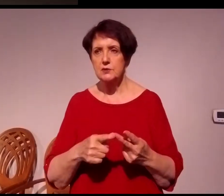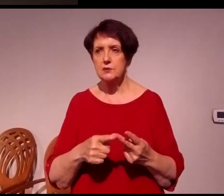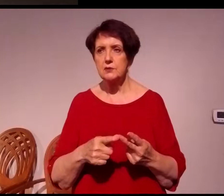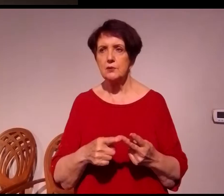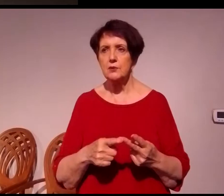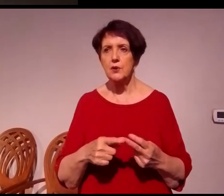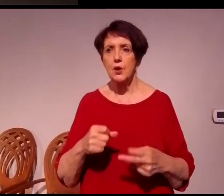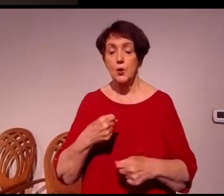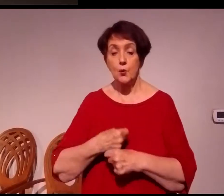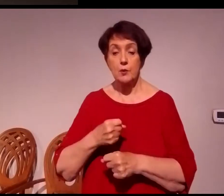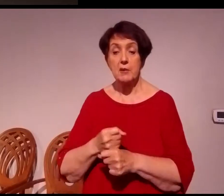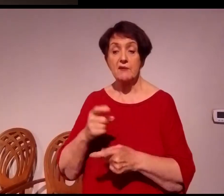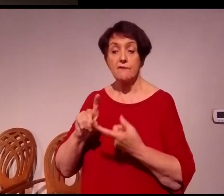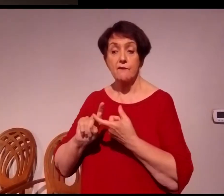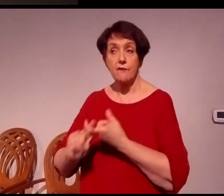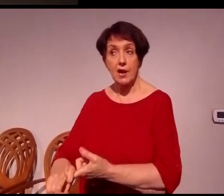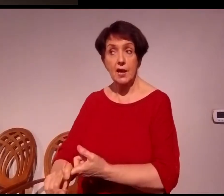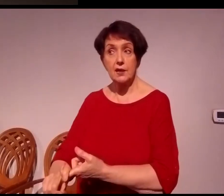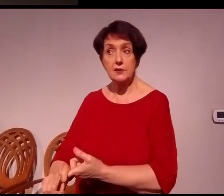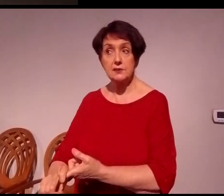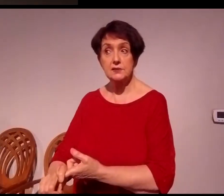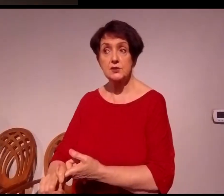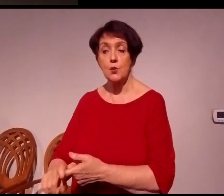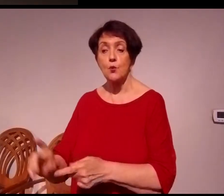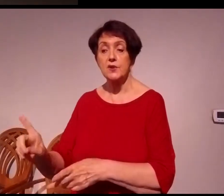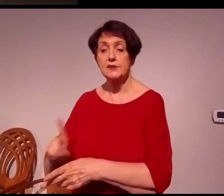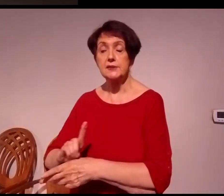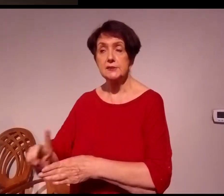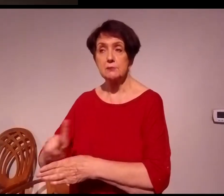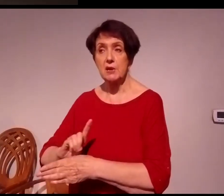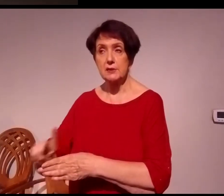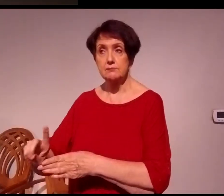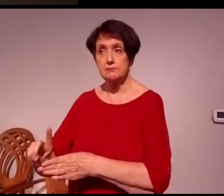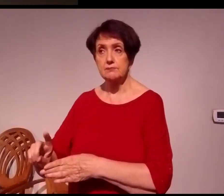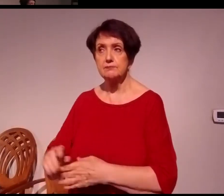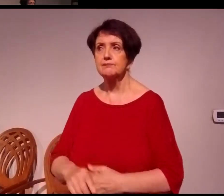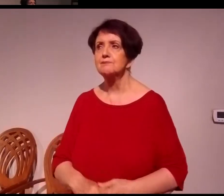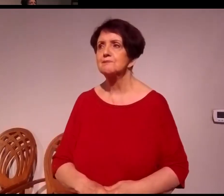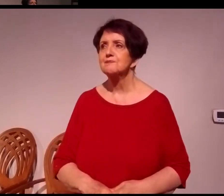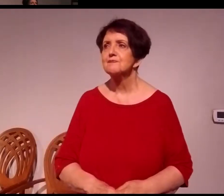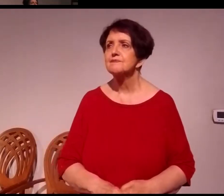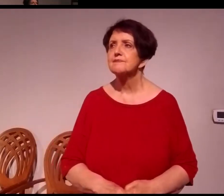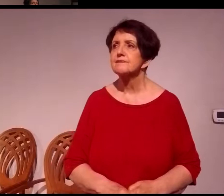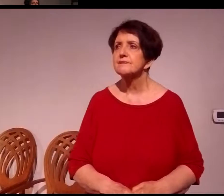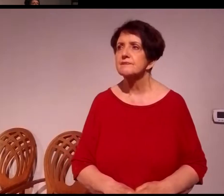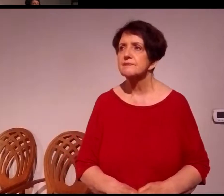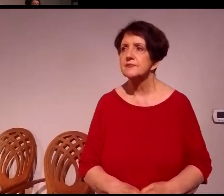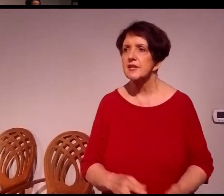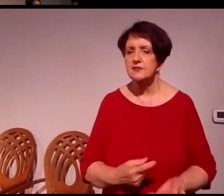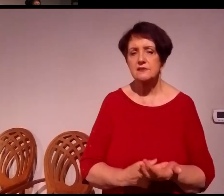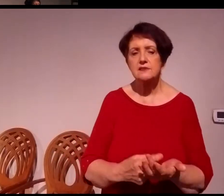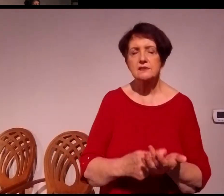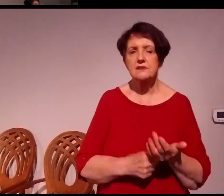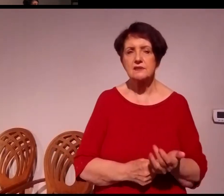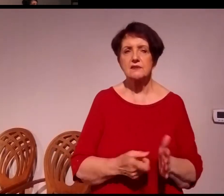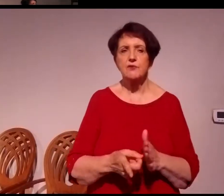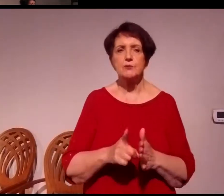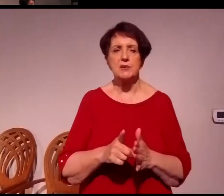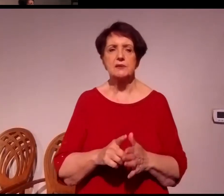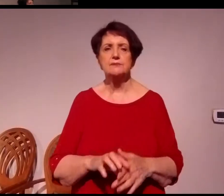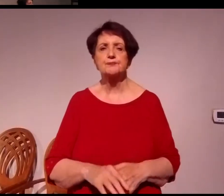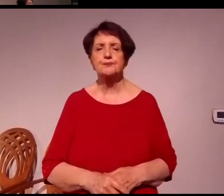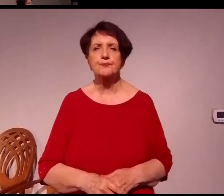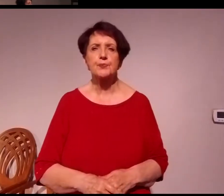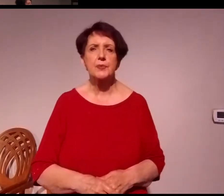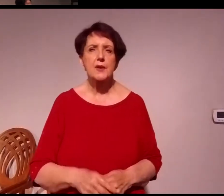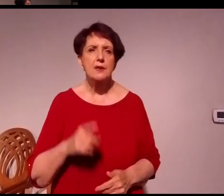we make friends with discipline. So let's talk about this for a minute as we think